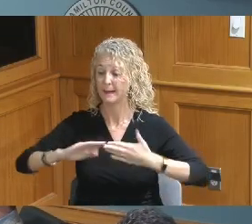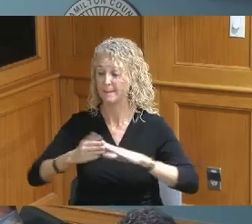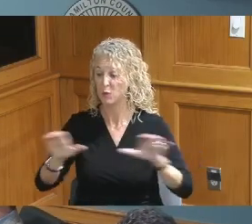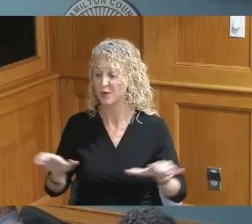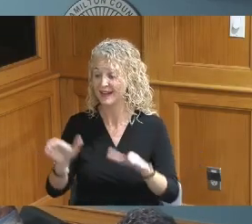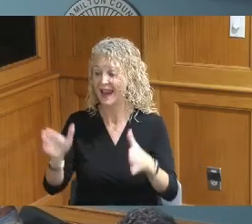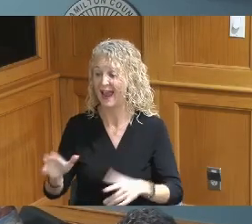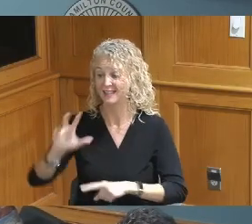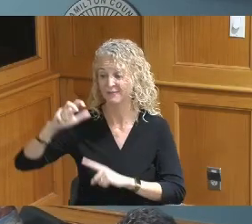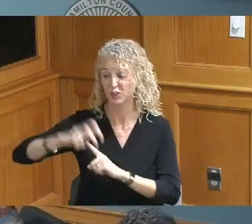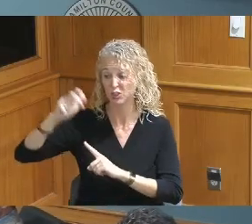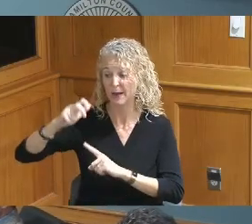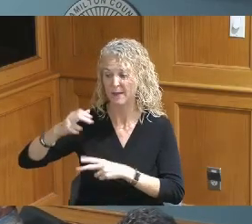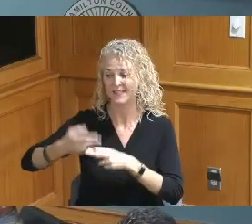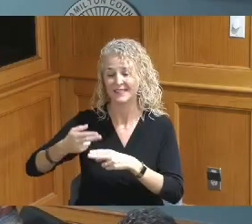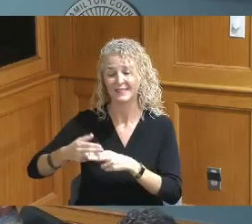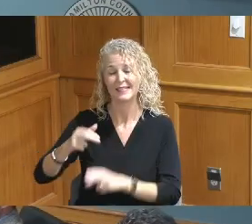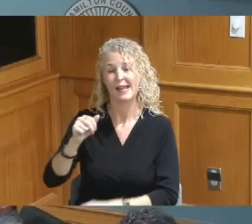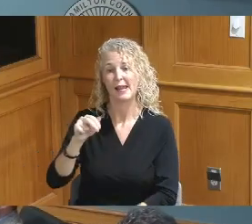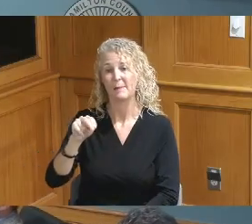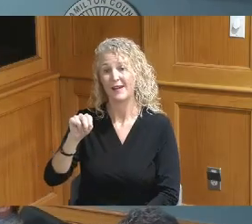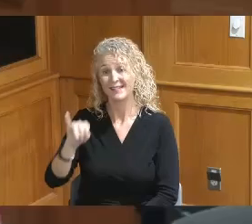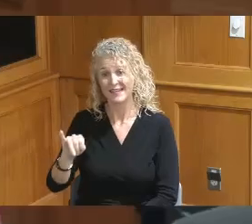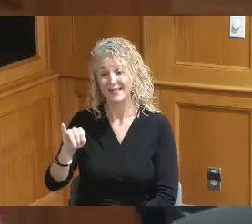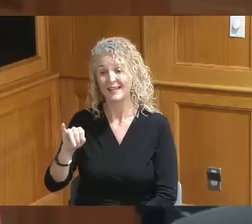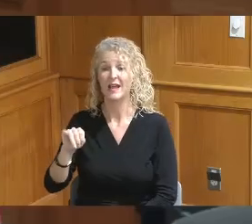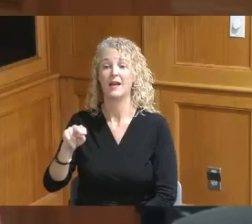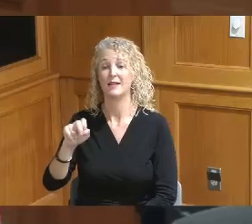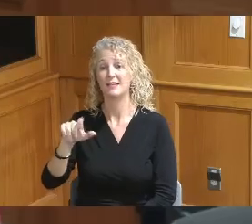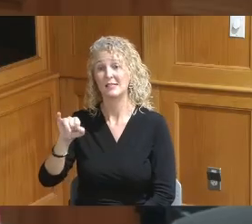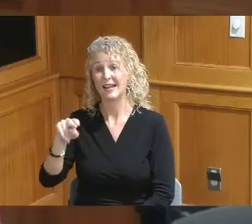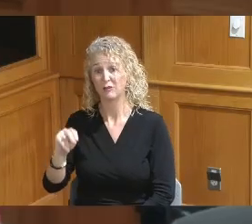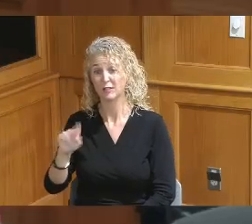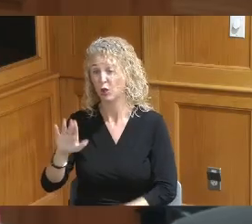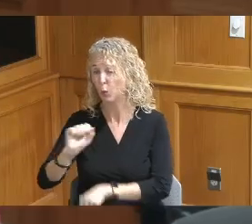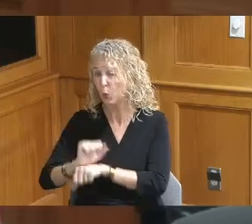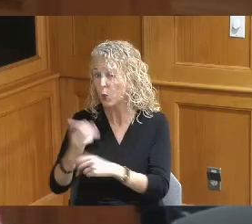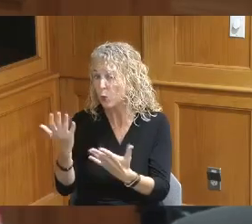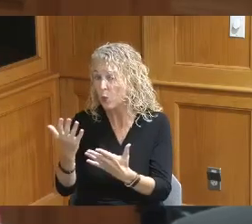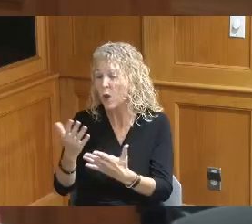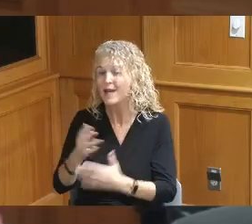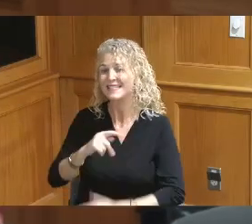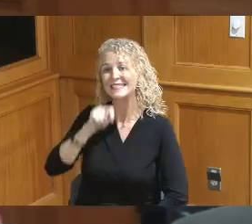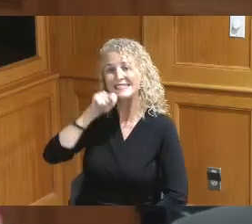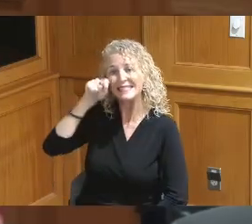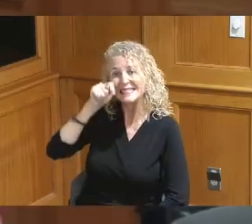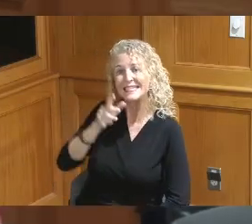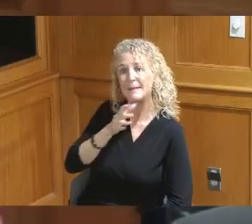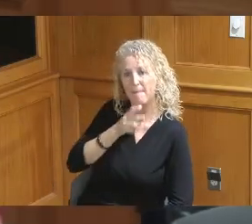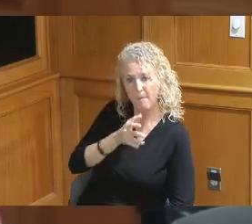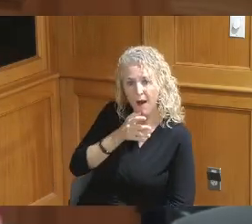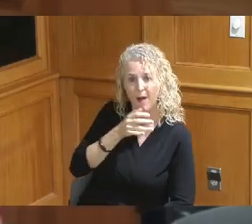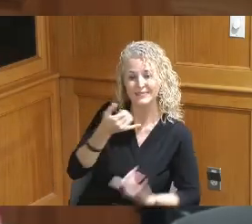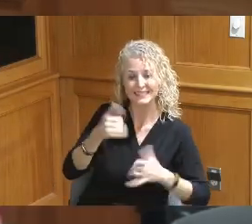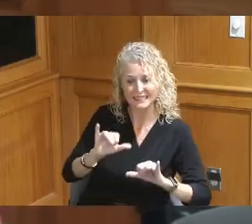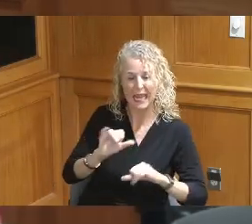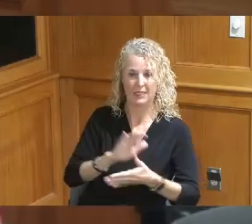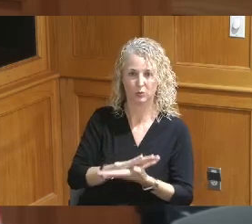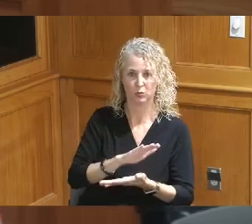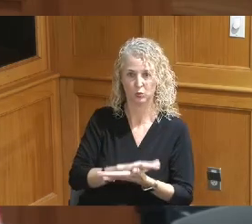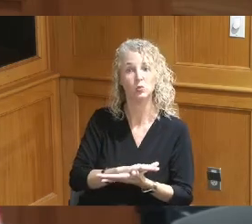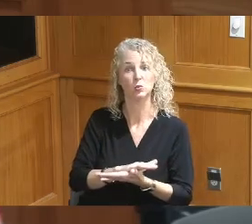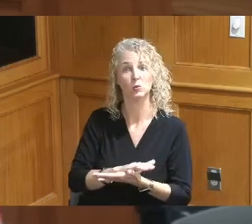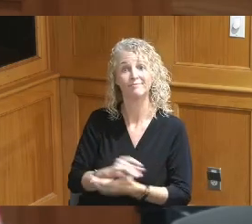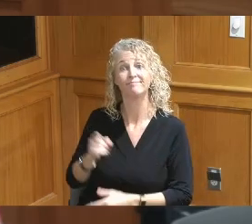Activist Champion is Ania Nelson from Keeping Teen Moms in School. Known to most as Ms. Nelson,